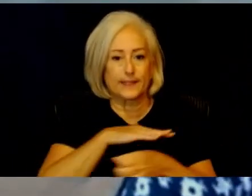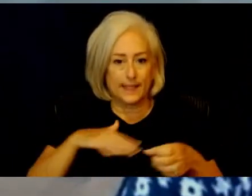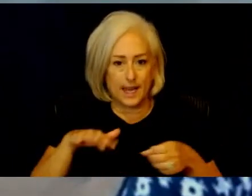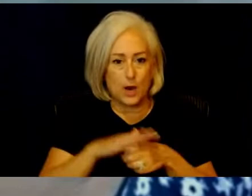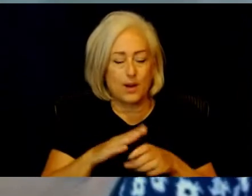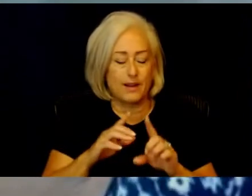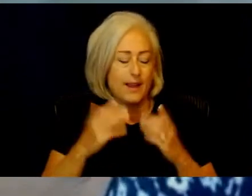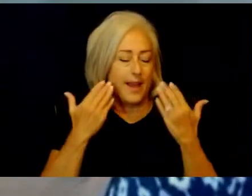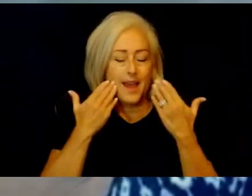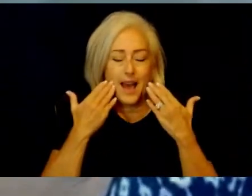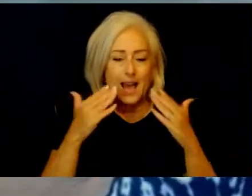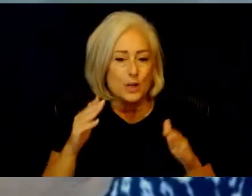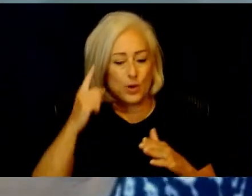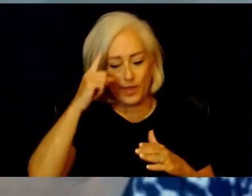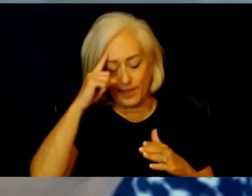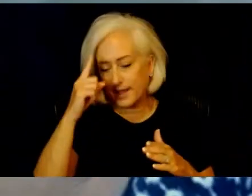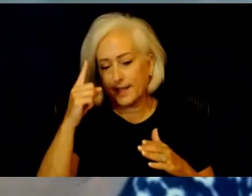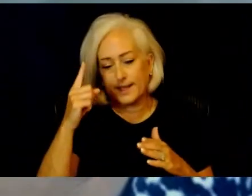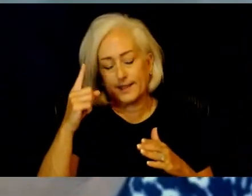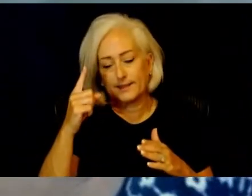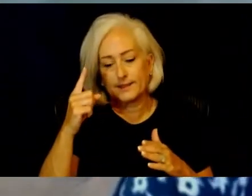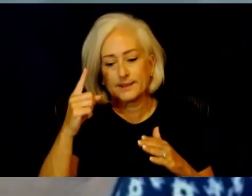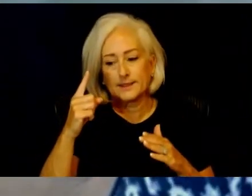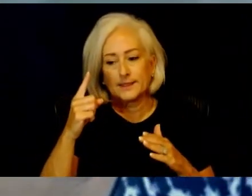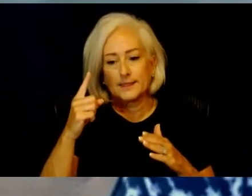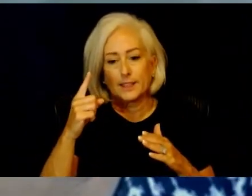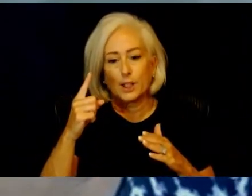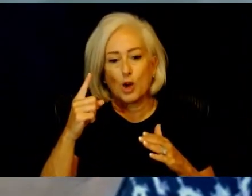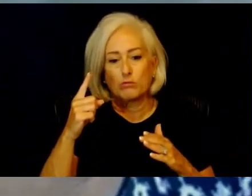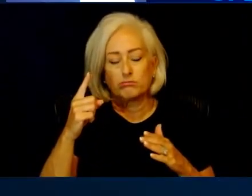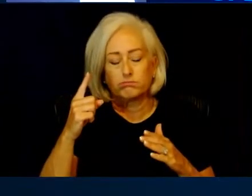of the reasonable spectrum for us to see that.